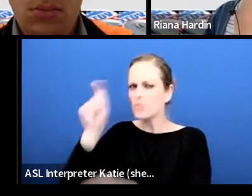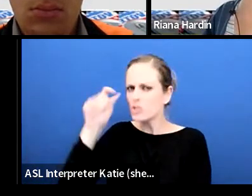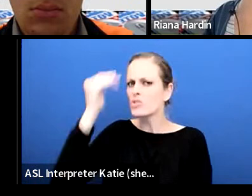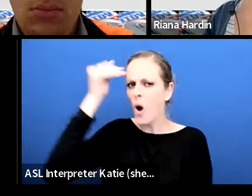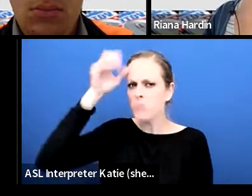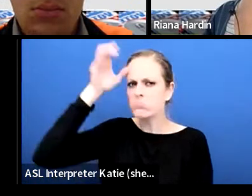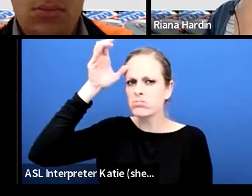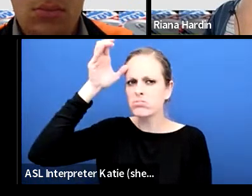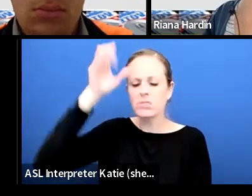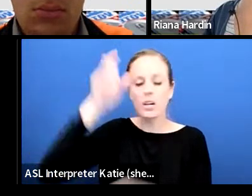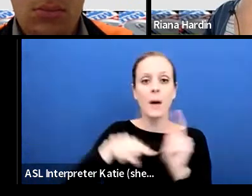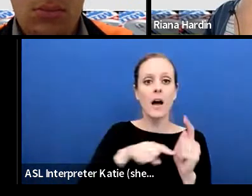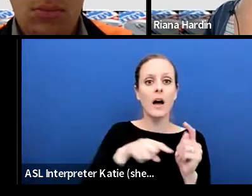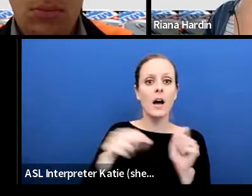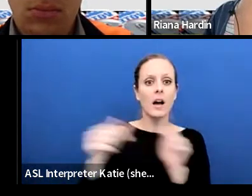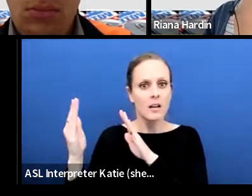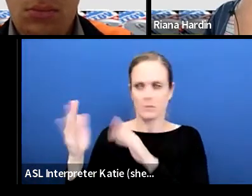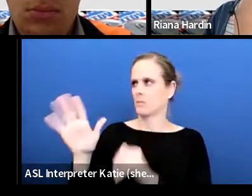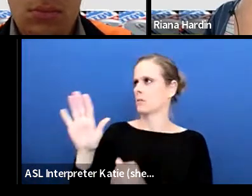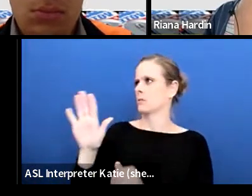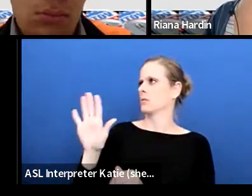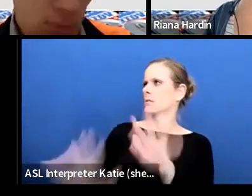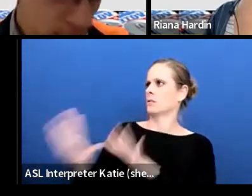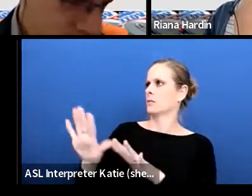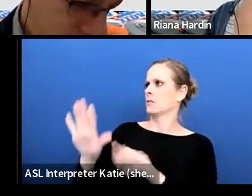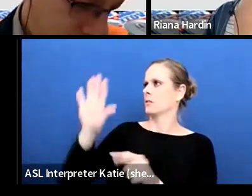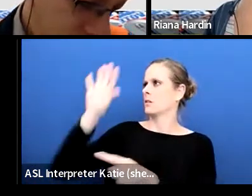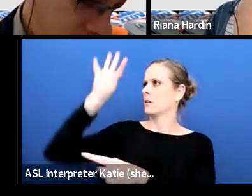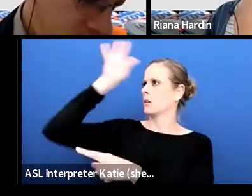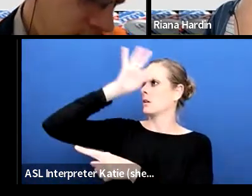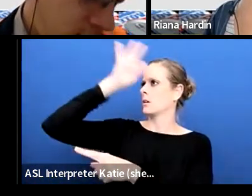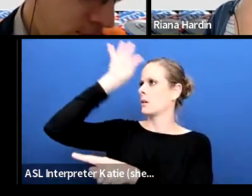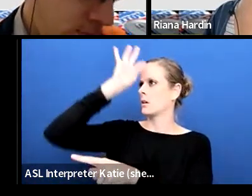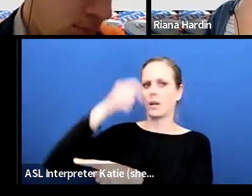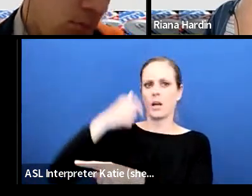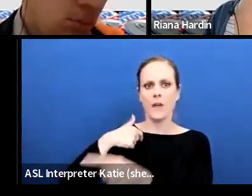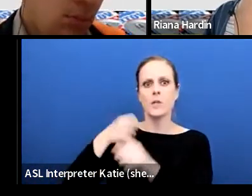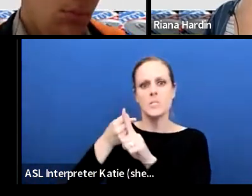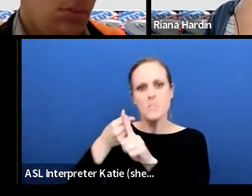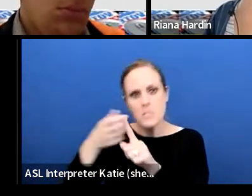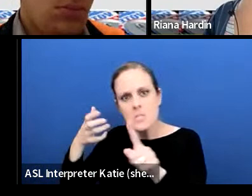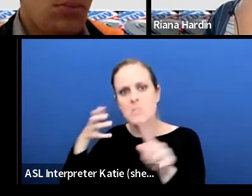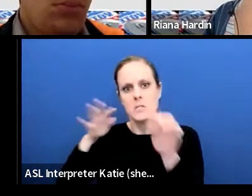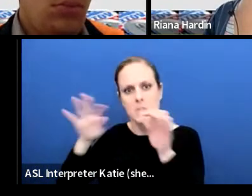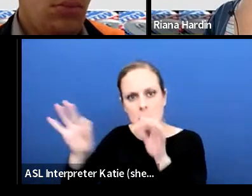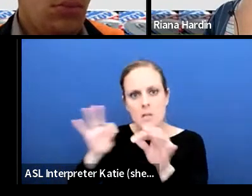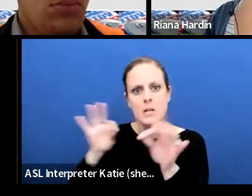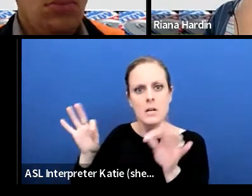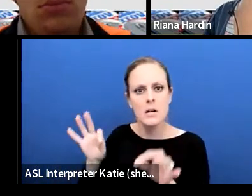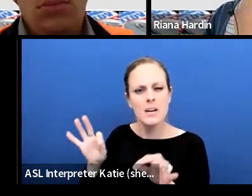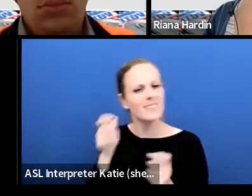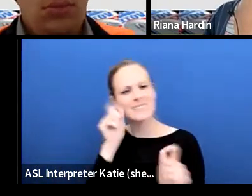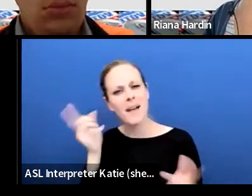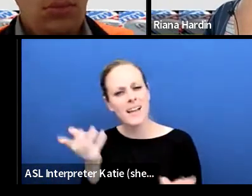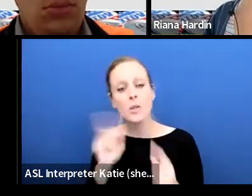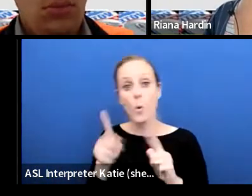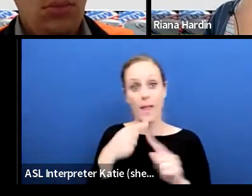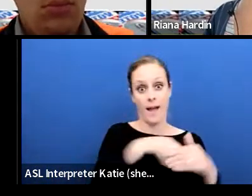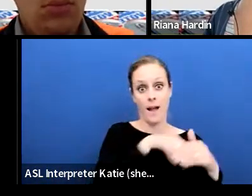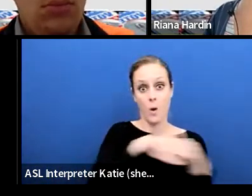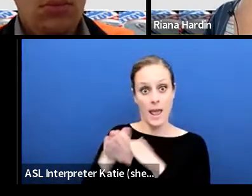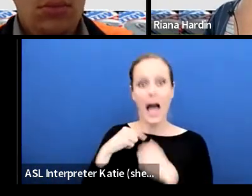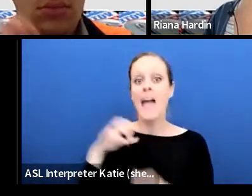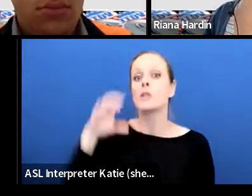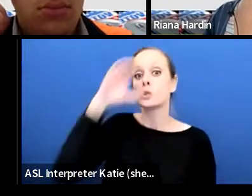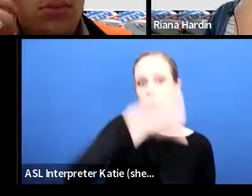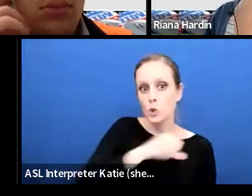really have to take the basic steps to walk them through it because they don't know. So when I go in, I assume